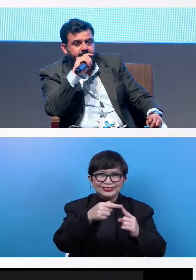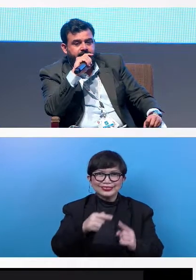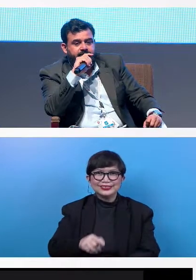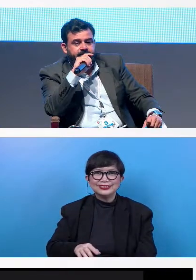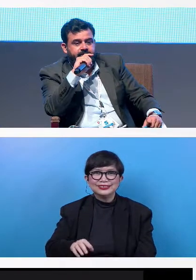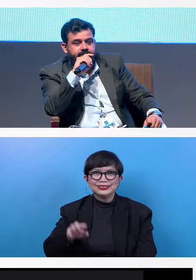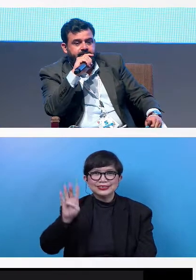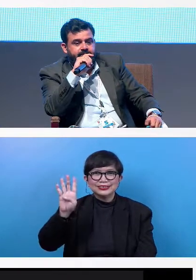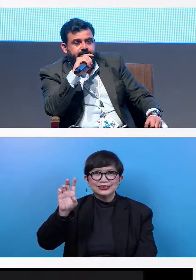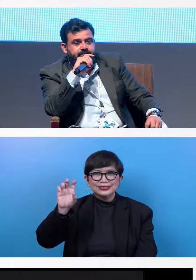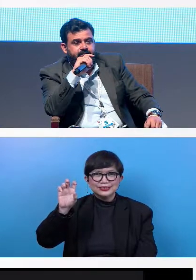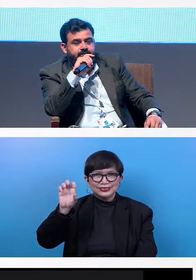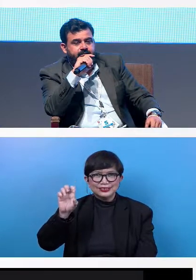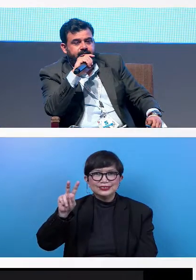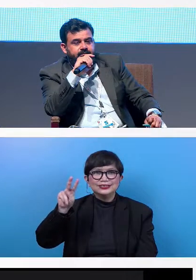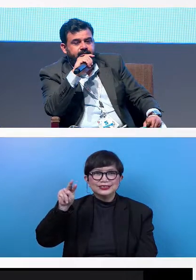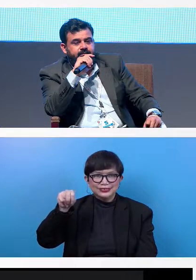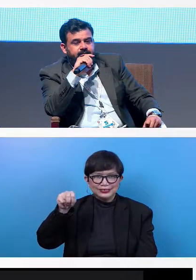then to Ben.